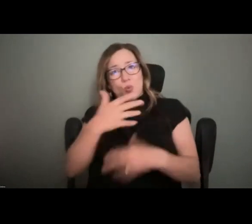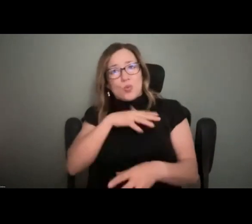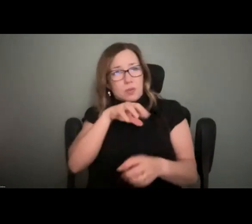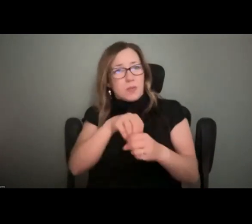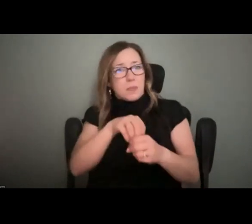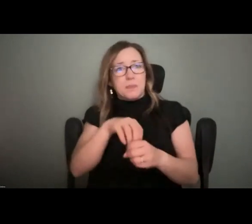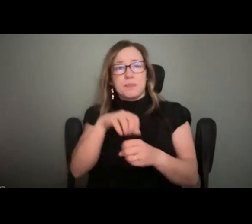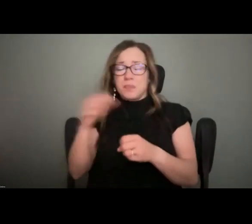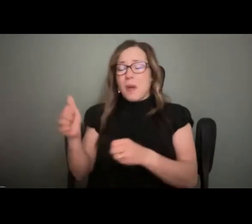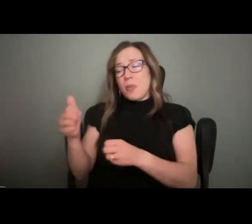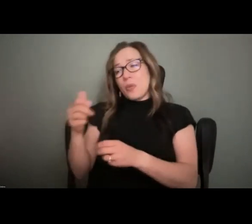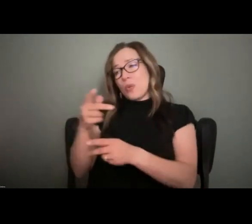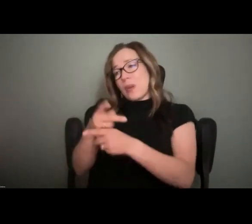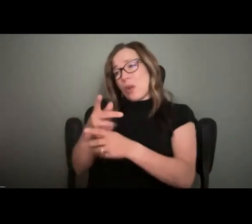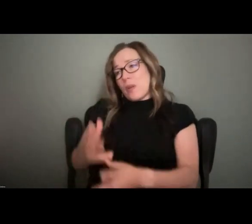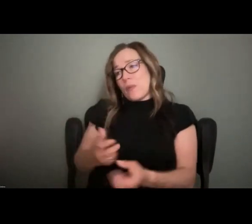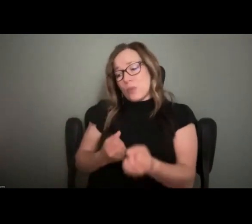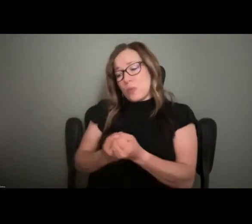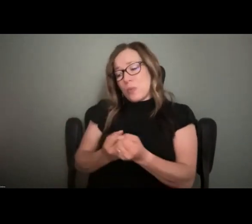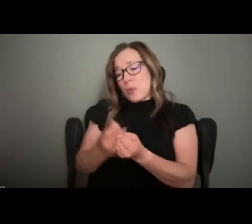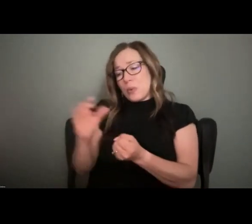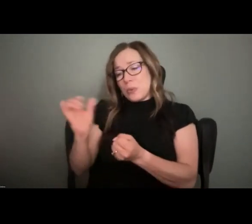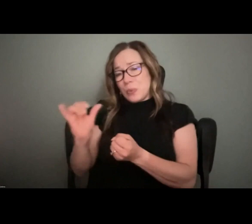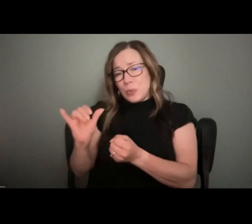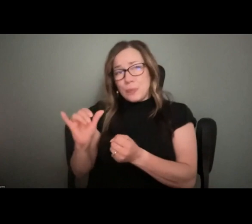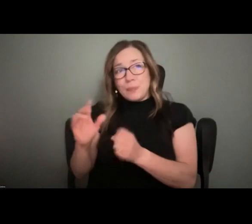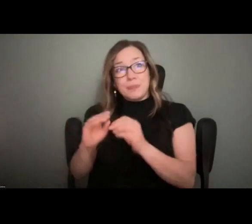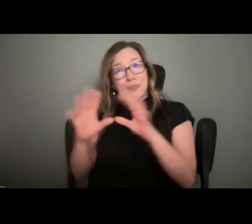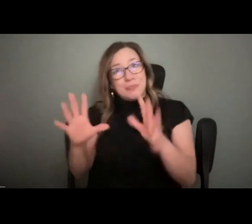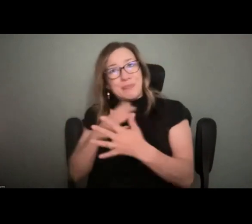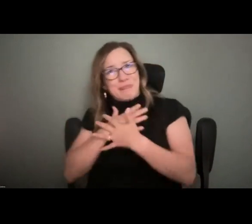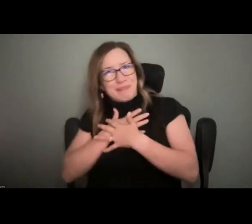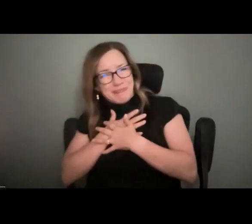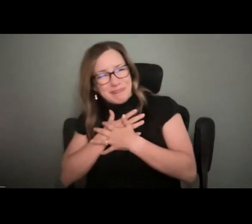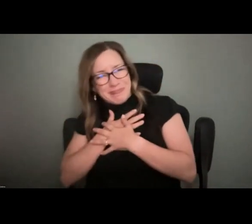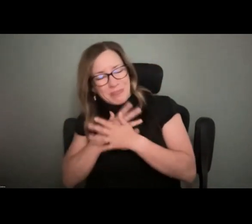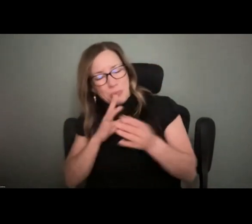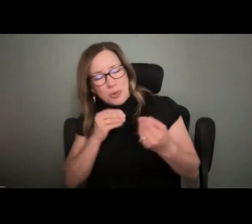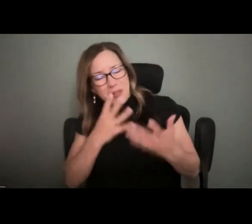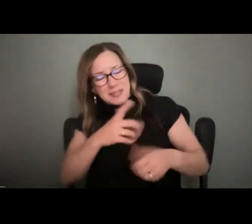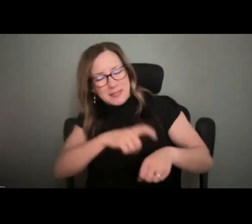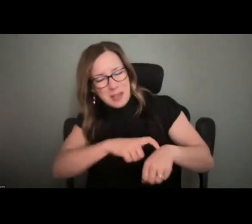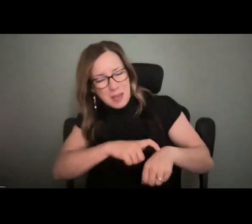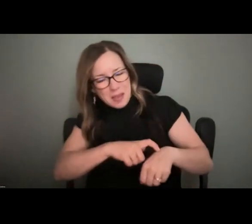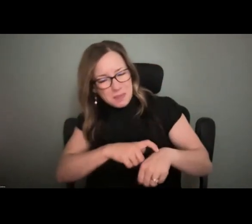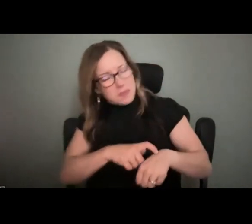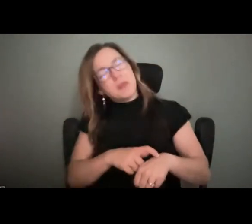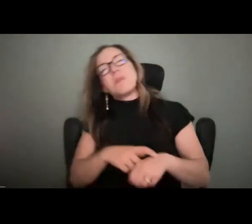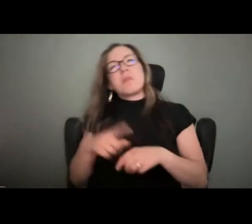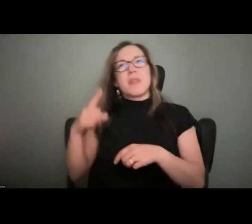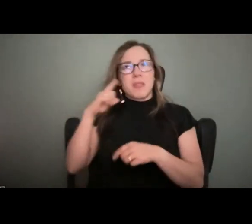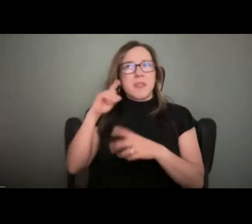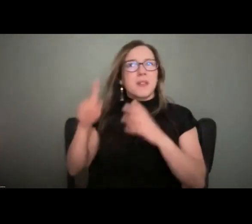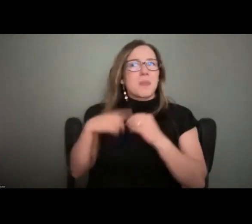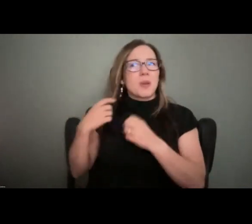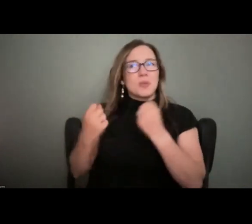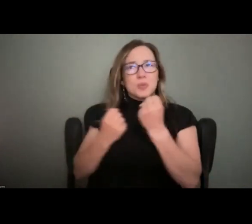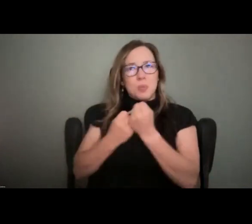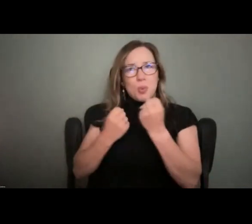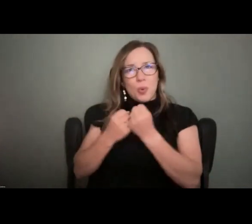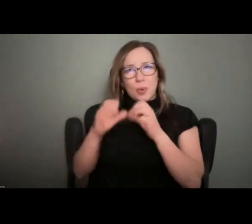of caregiver supports can do that too. Obviously, respite gives them the time to do that, but think about support groups, for